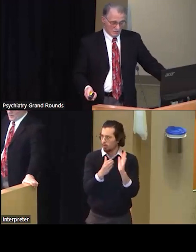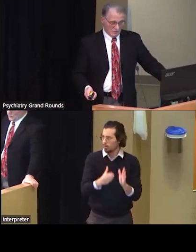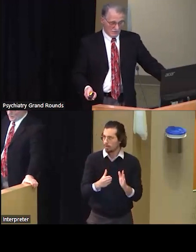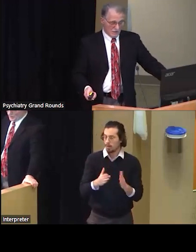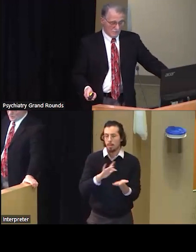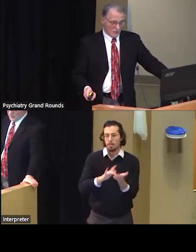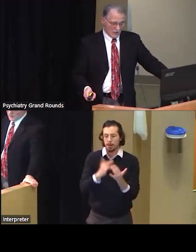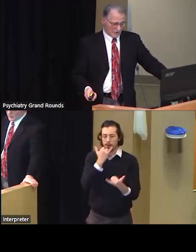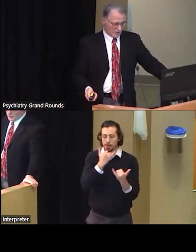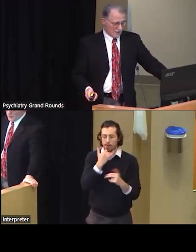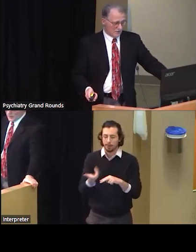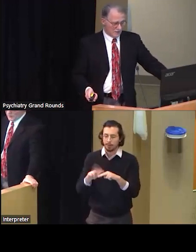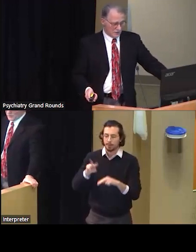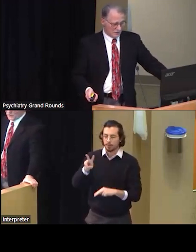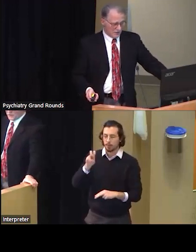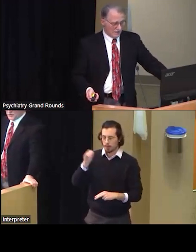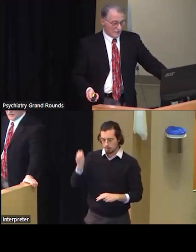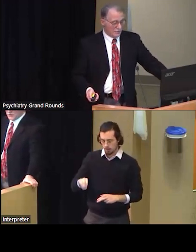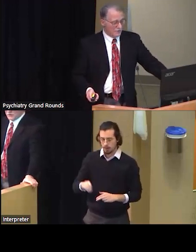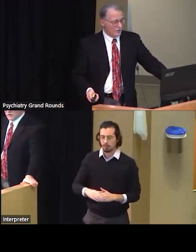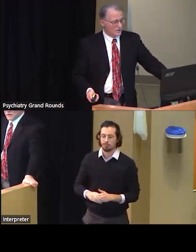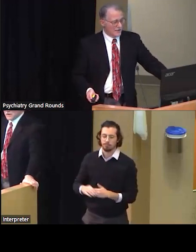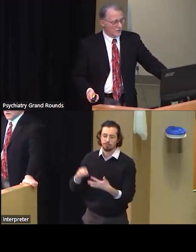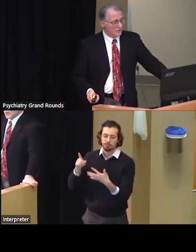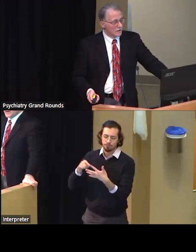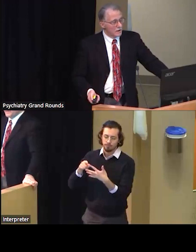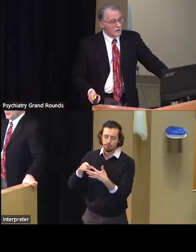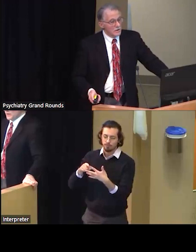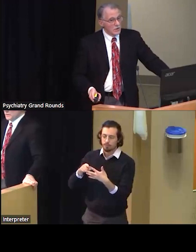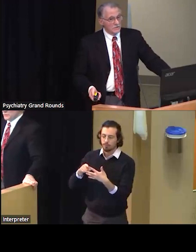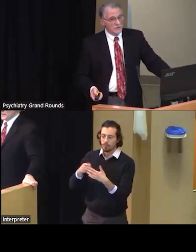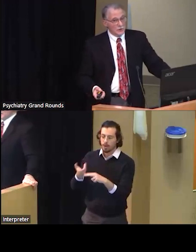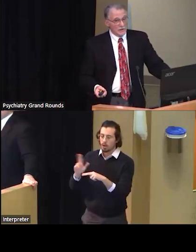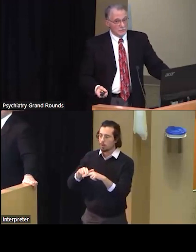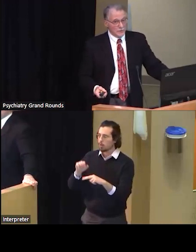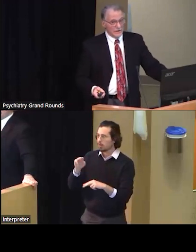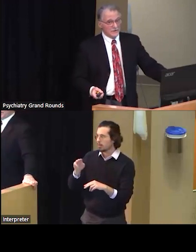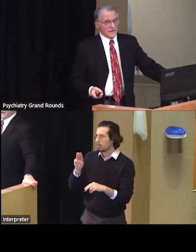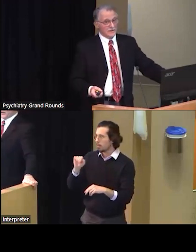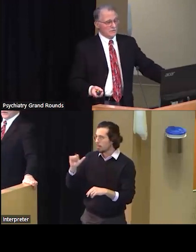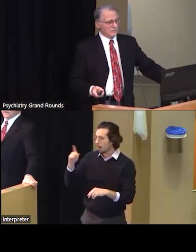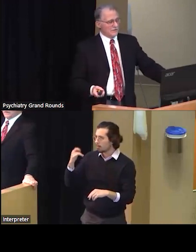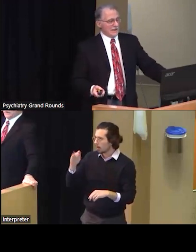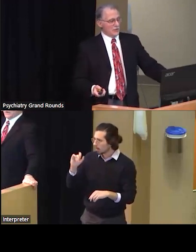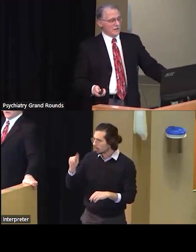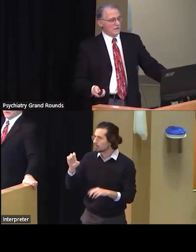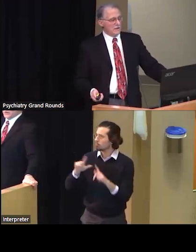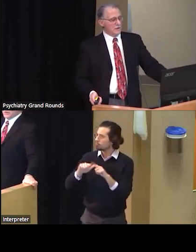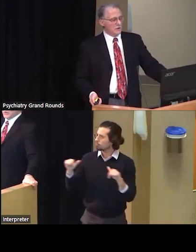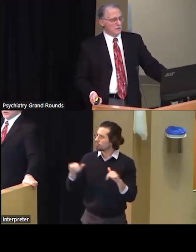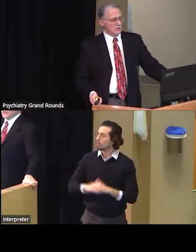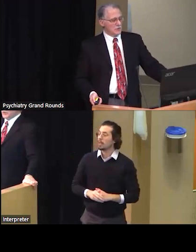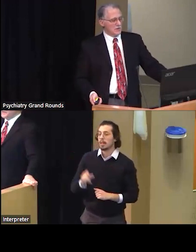200%. Malpractice claims, disruptive behavior, empathy goes down. If you are a burned out doctor,